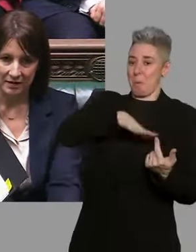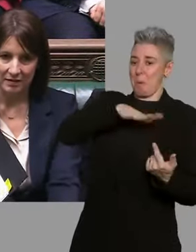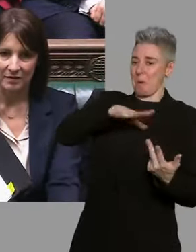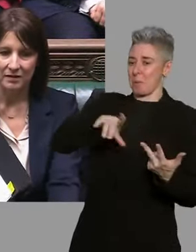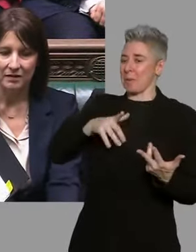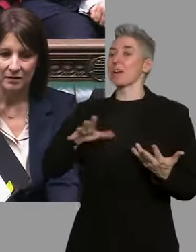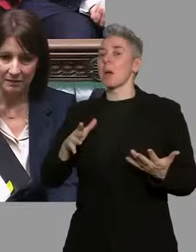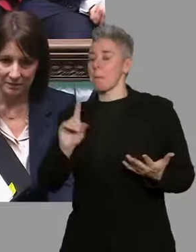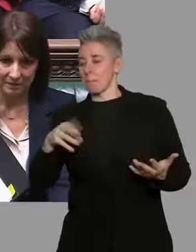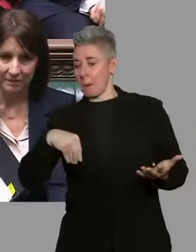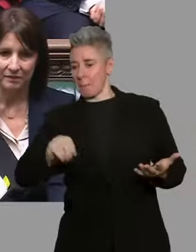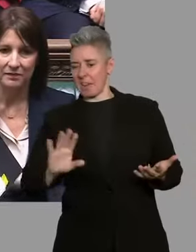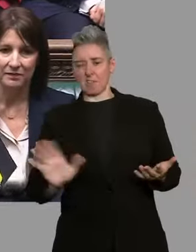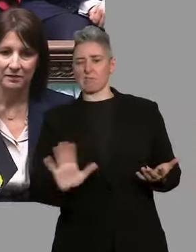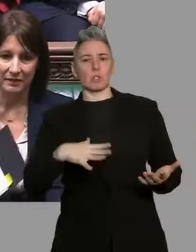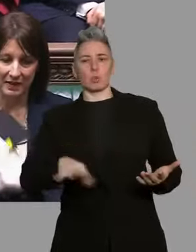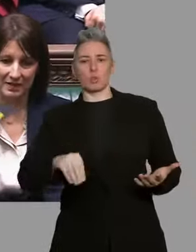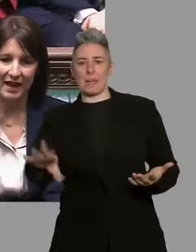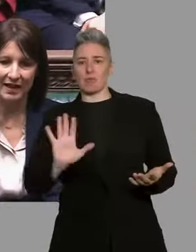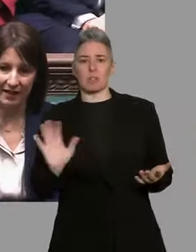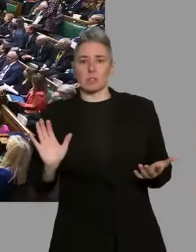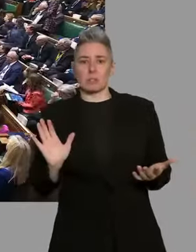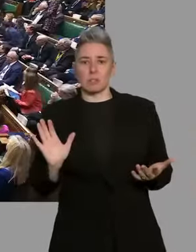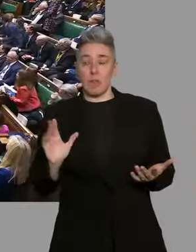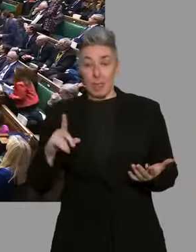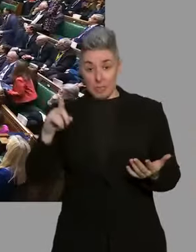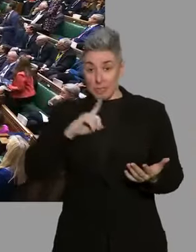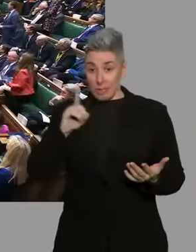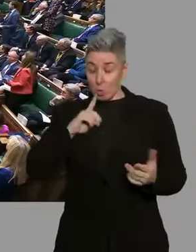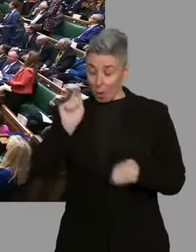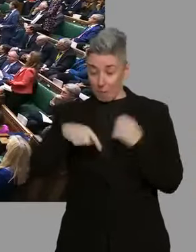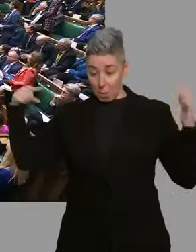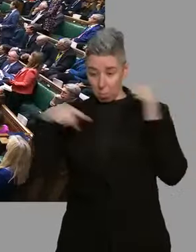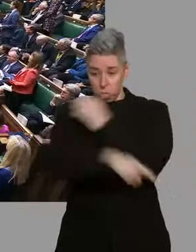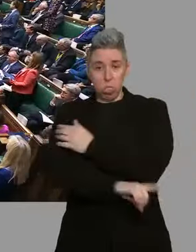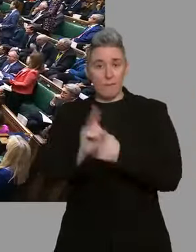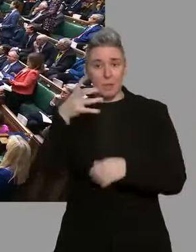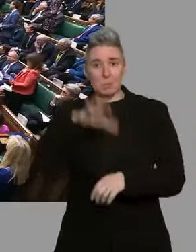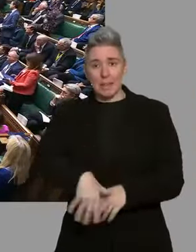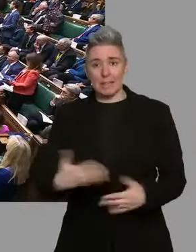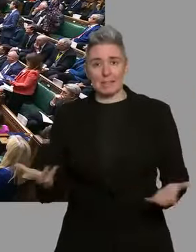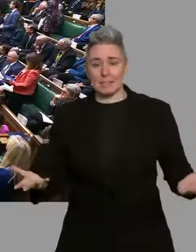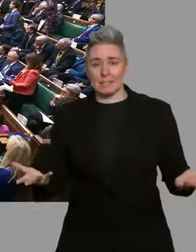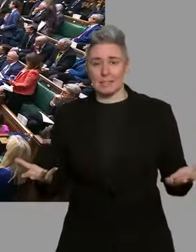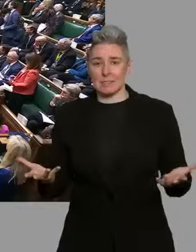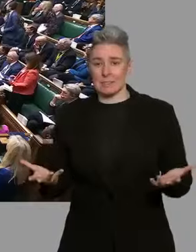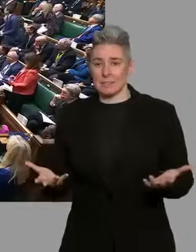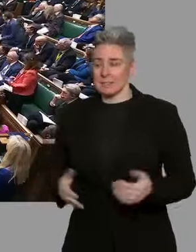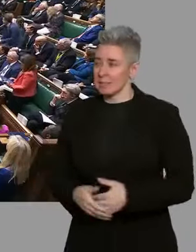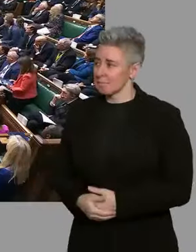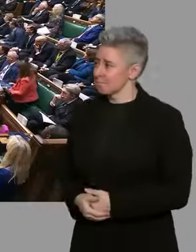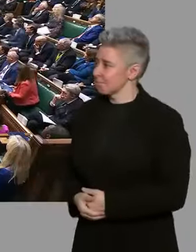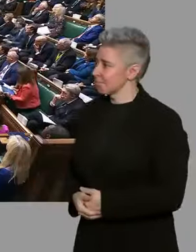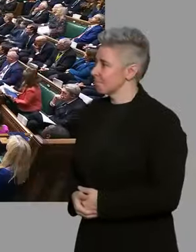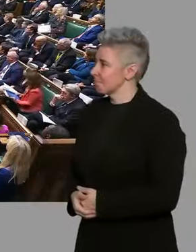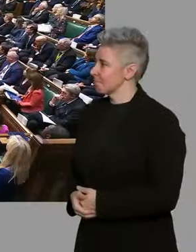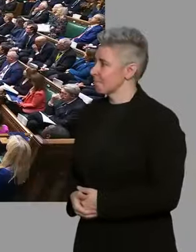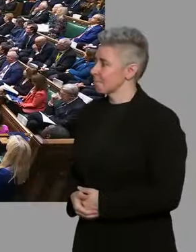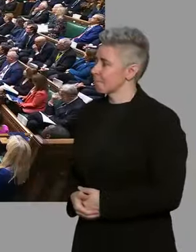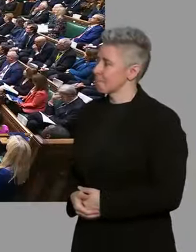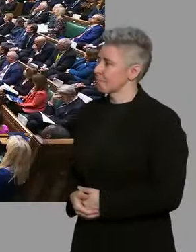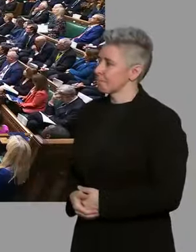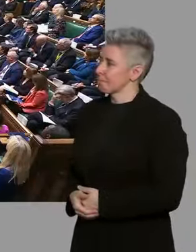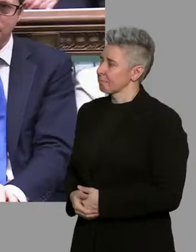into the problem in the first place. Mr. Speaker, I did not hear a commitment there to